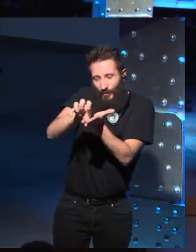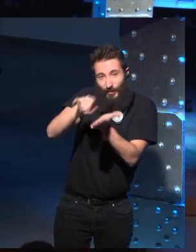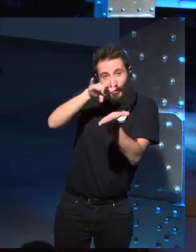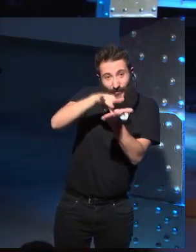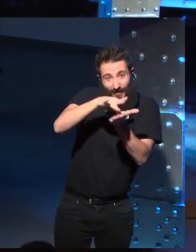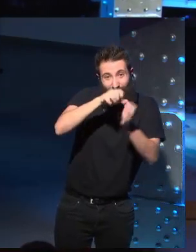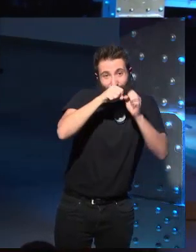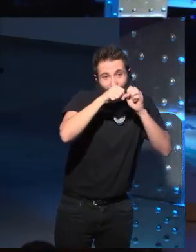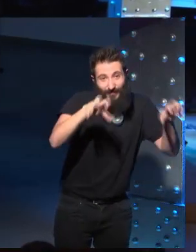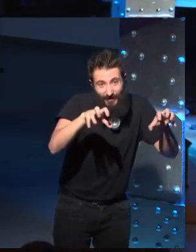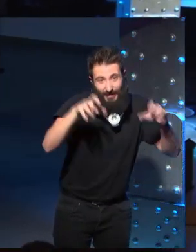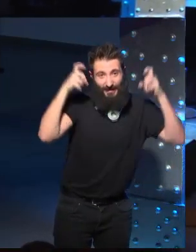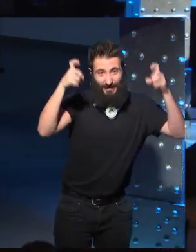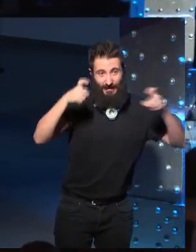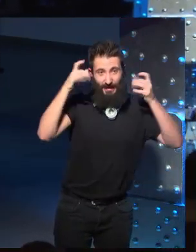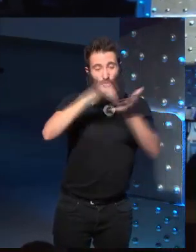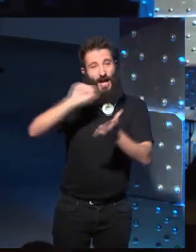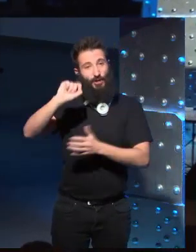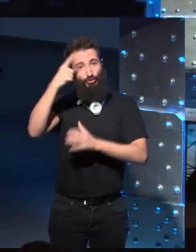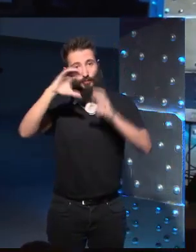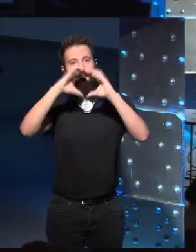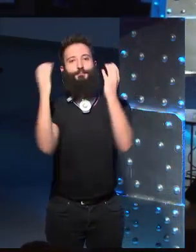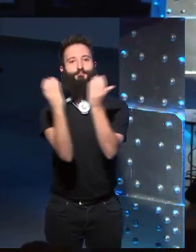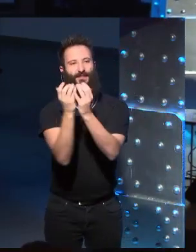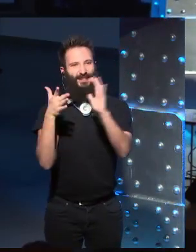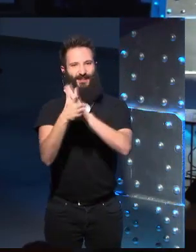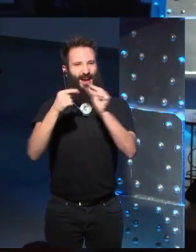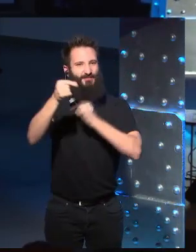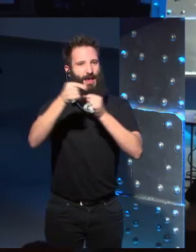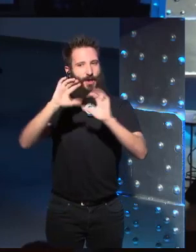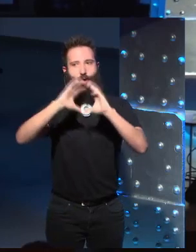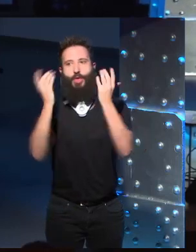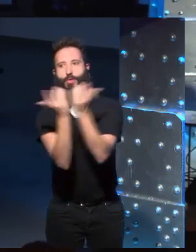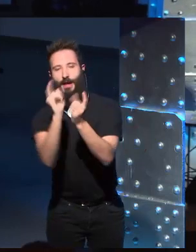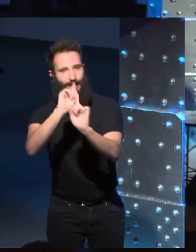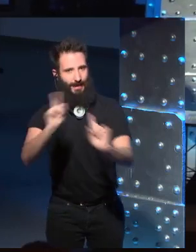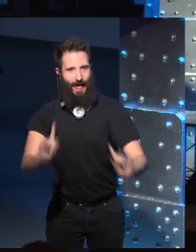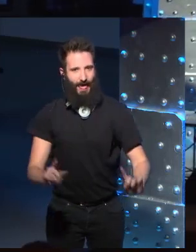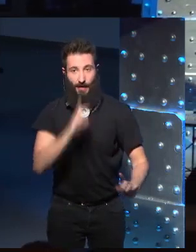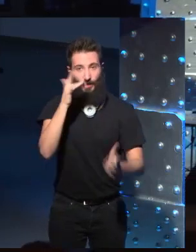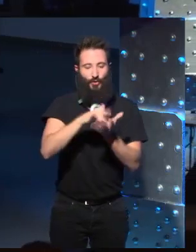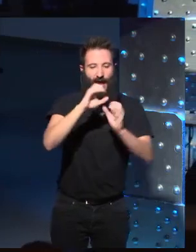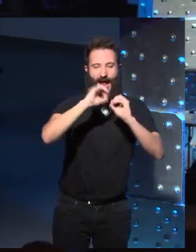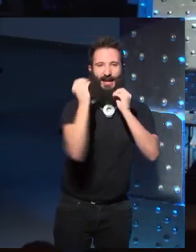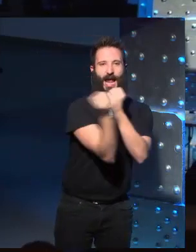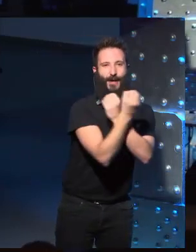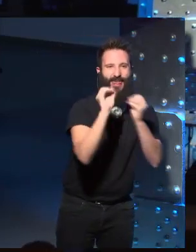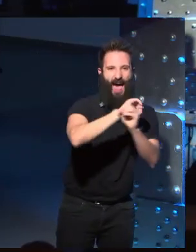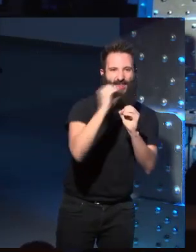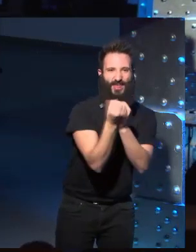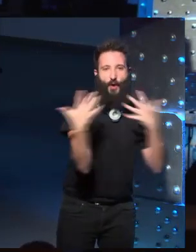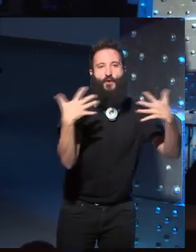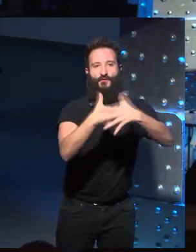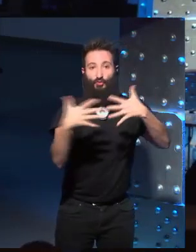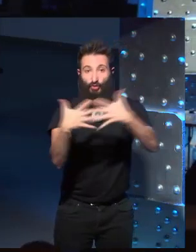an equilibrium. It doesn't change size. The gravity and the fusion, their energy, they match.